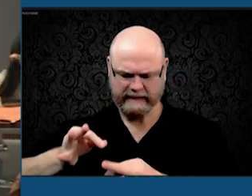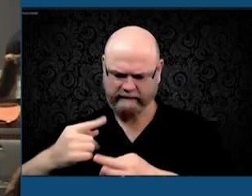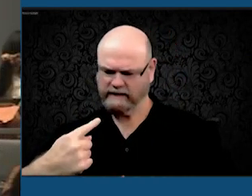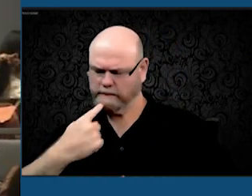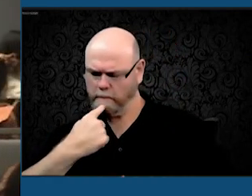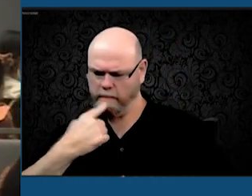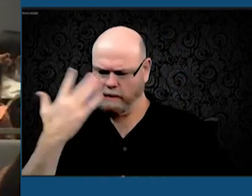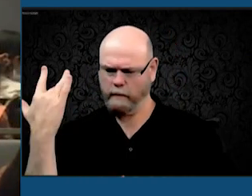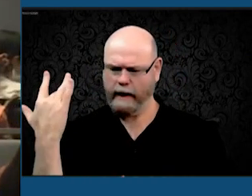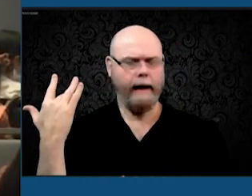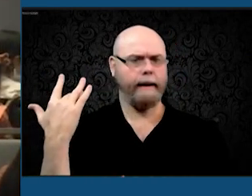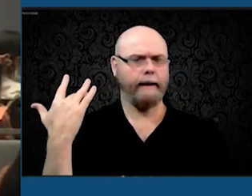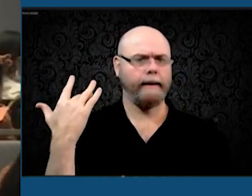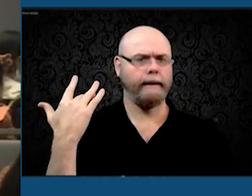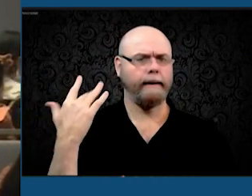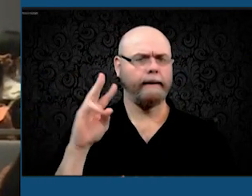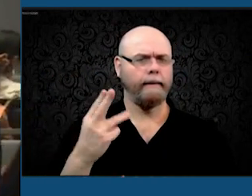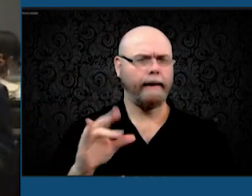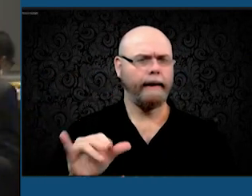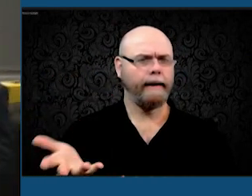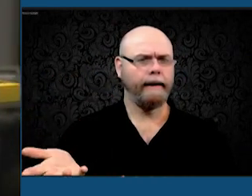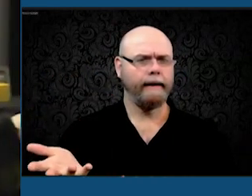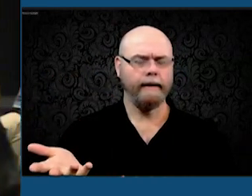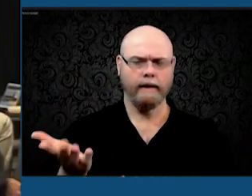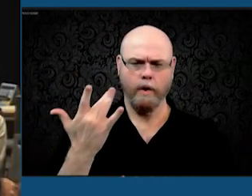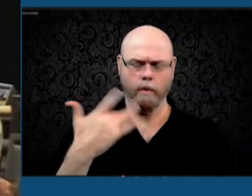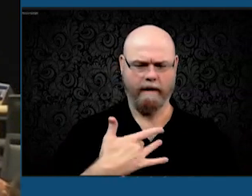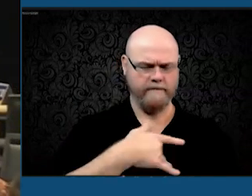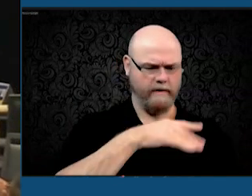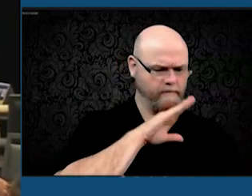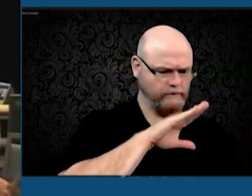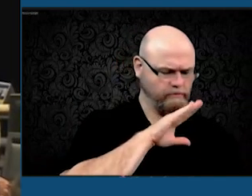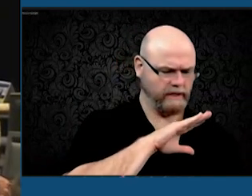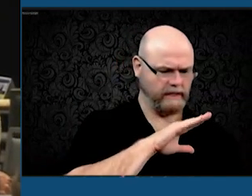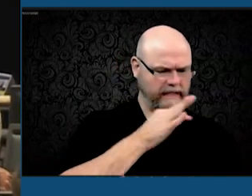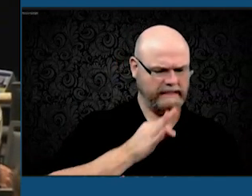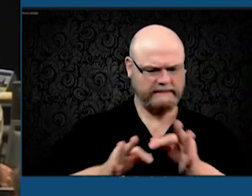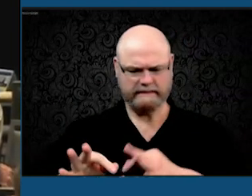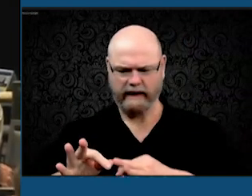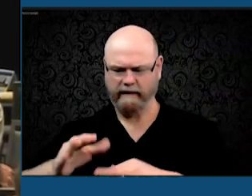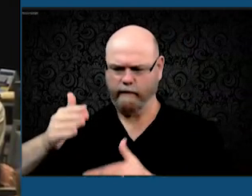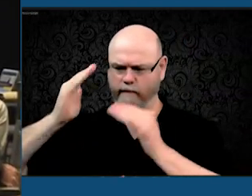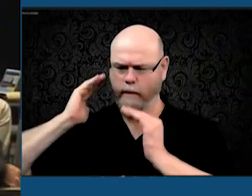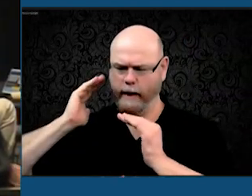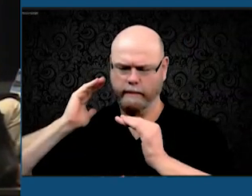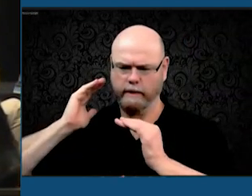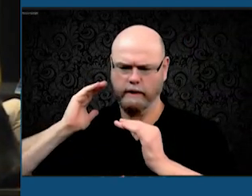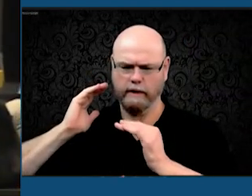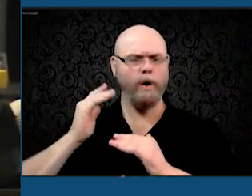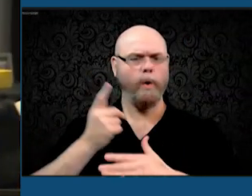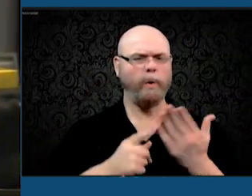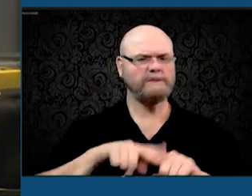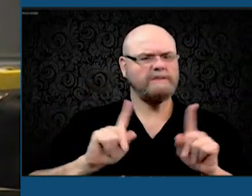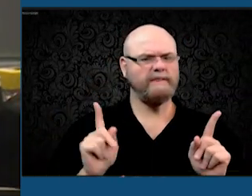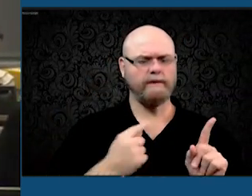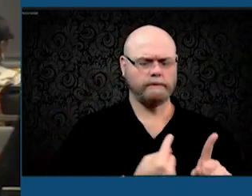Why do I feel frustrated versus overwhelmed? What's the difference between anger and disappointment?